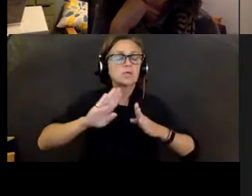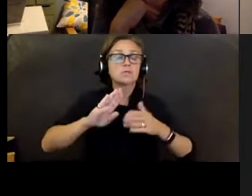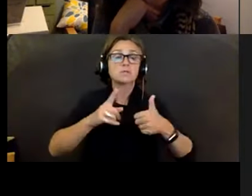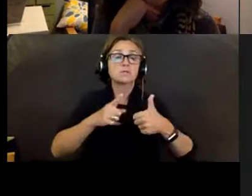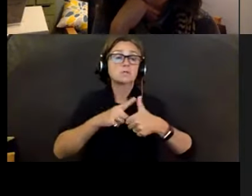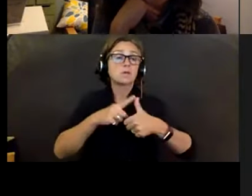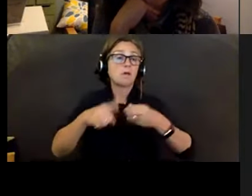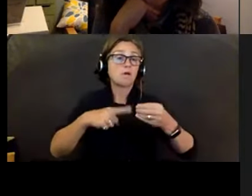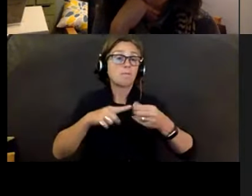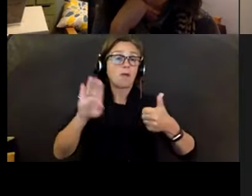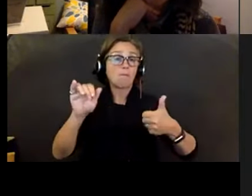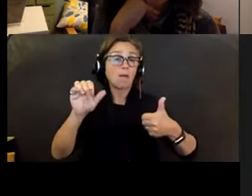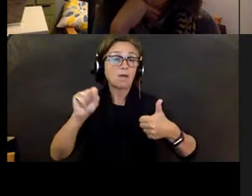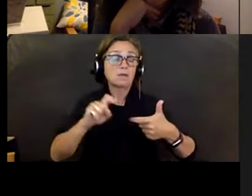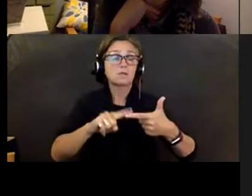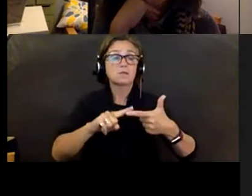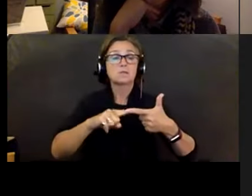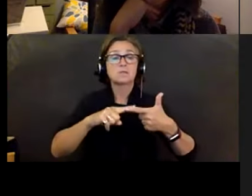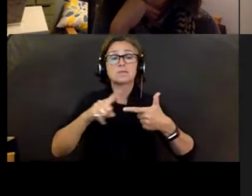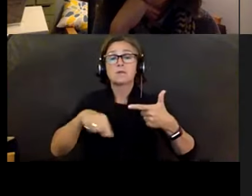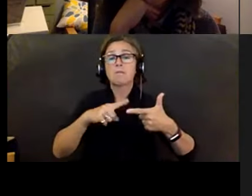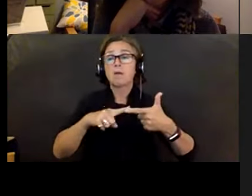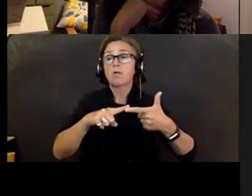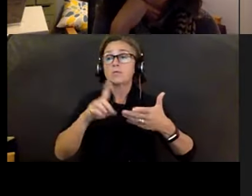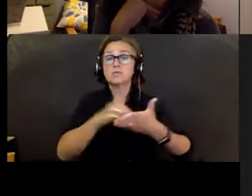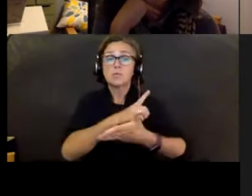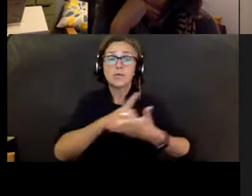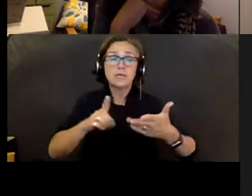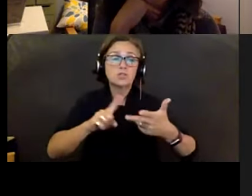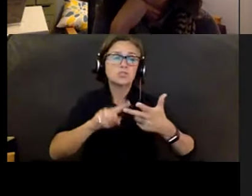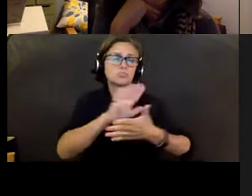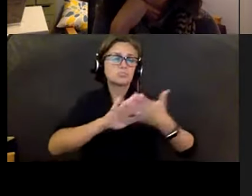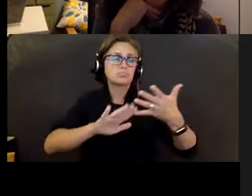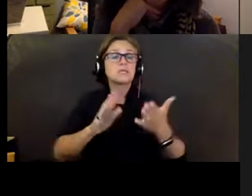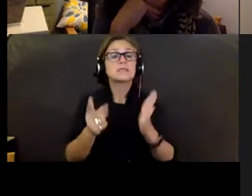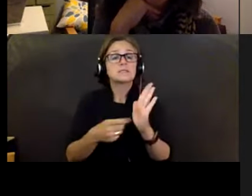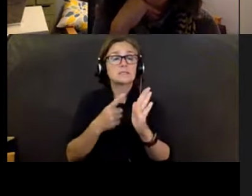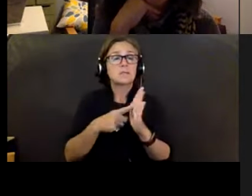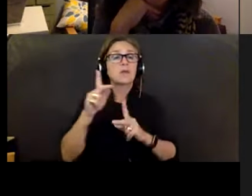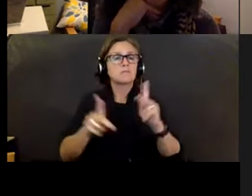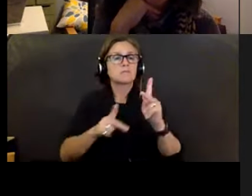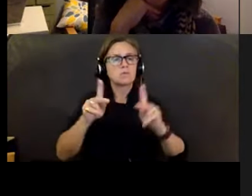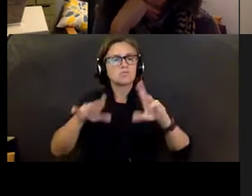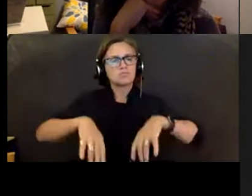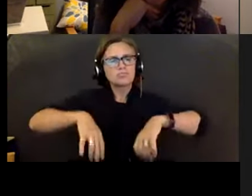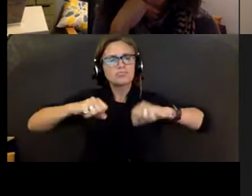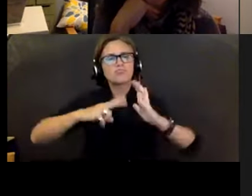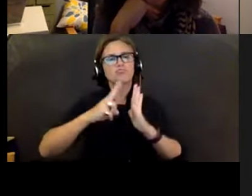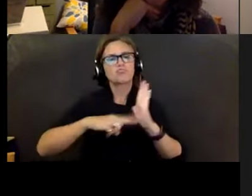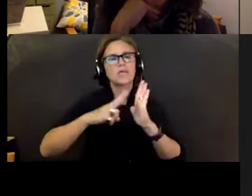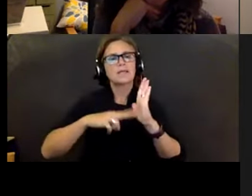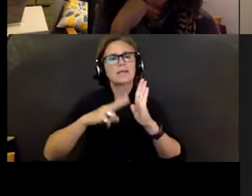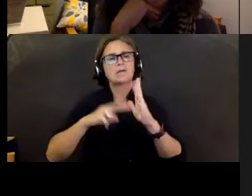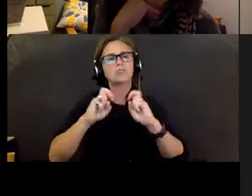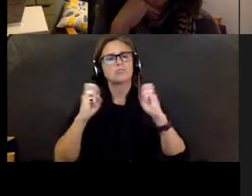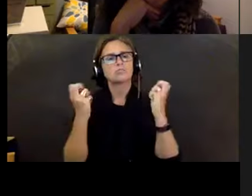Sometimes there are reading circles where there's a book that people can kind of sort of break down. And again, the opportunity